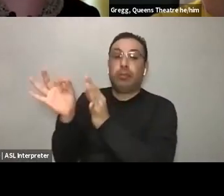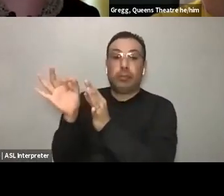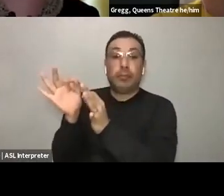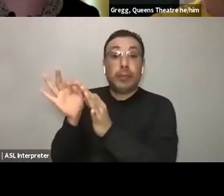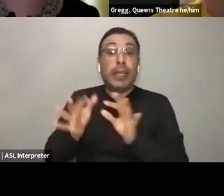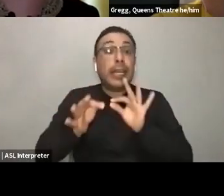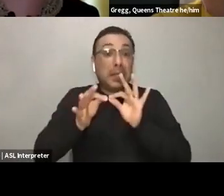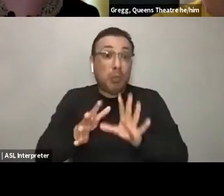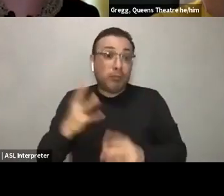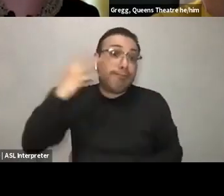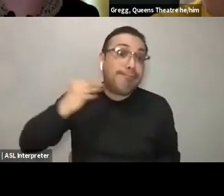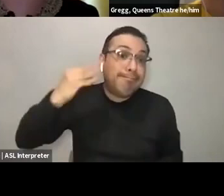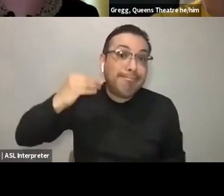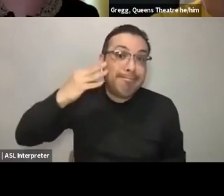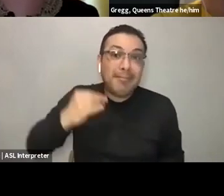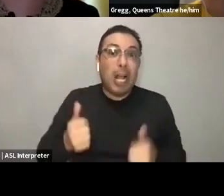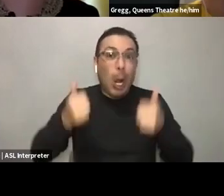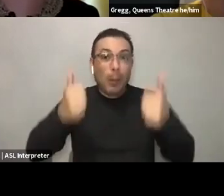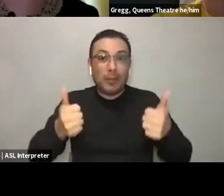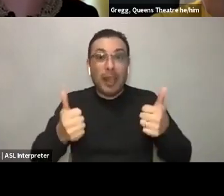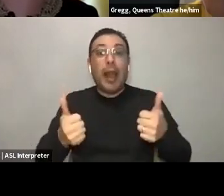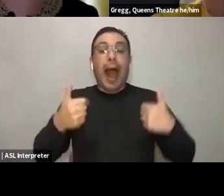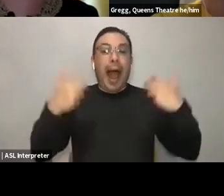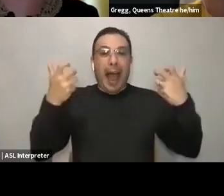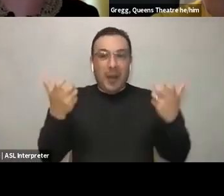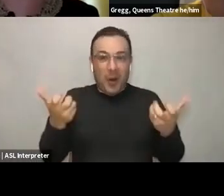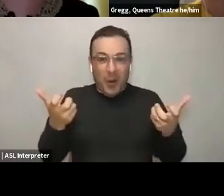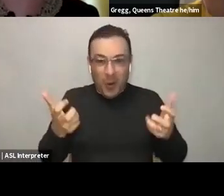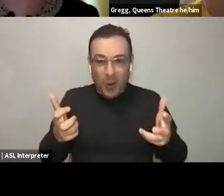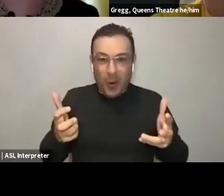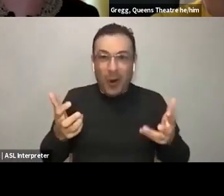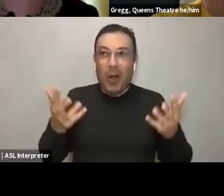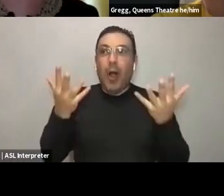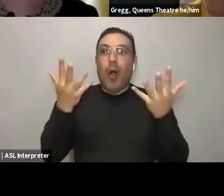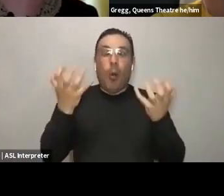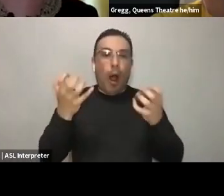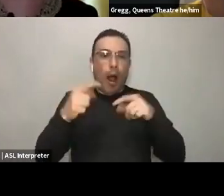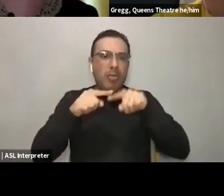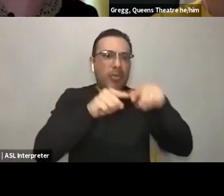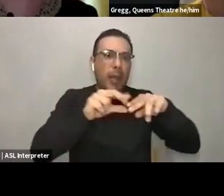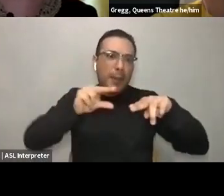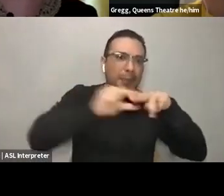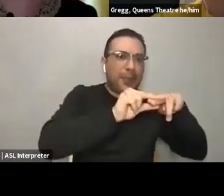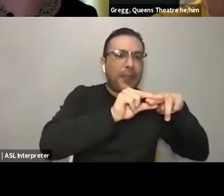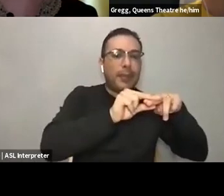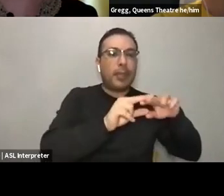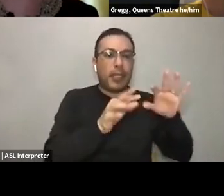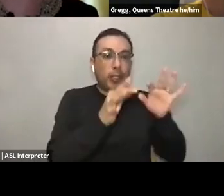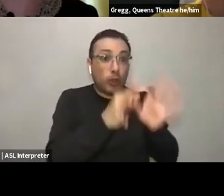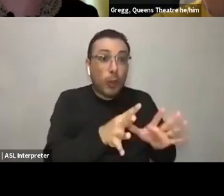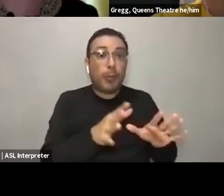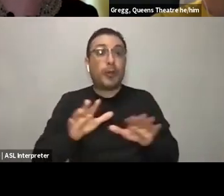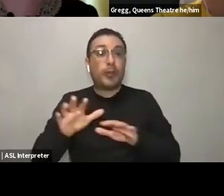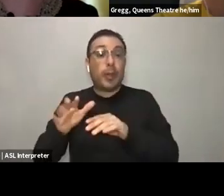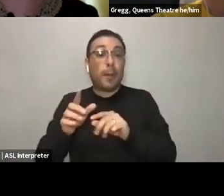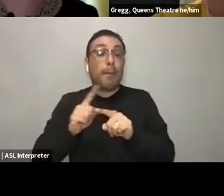experience. And again, I don't want to set up the, the access professionals for more demands on their time because they're extremely busy right now. But if you're able